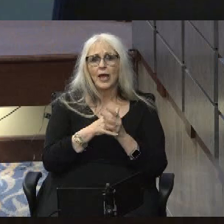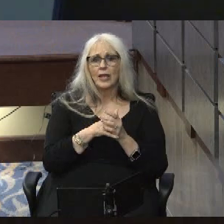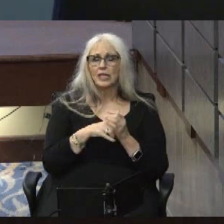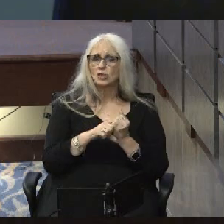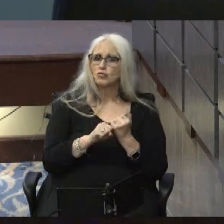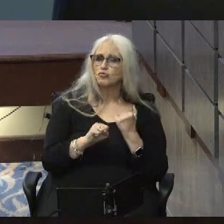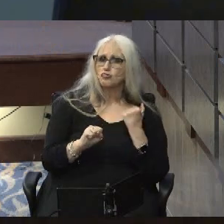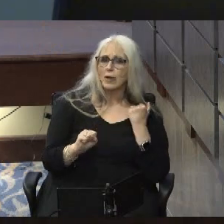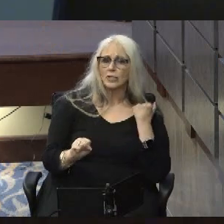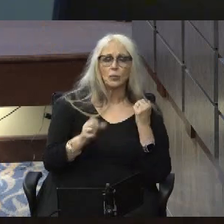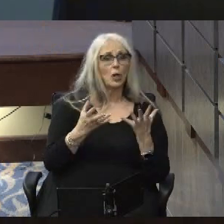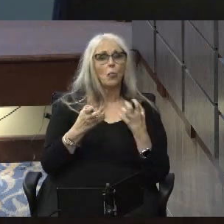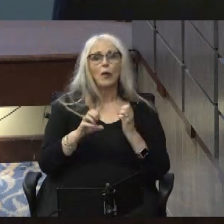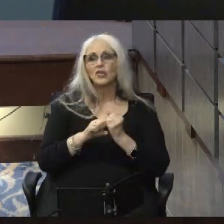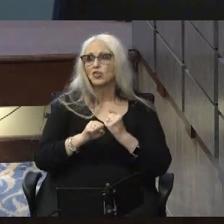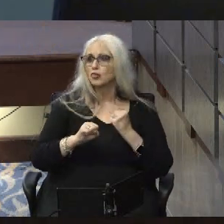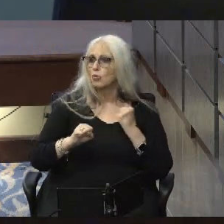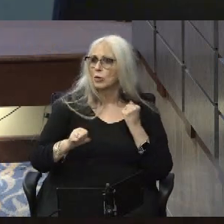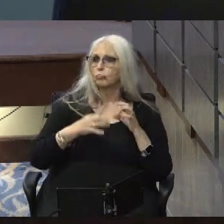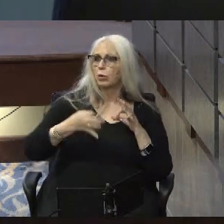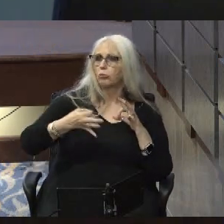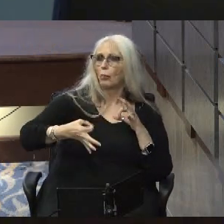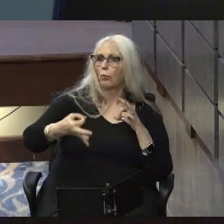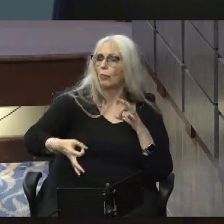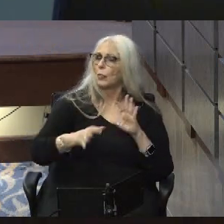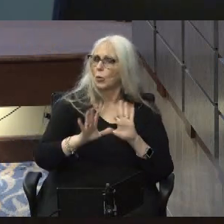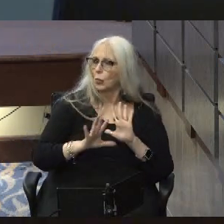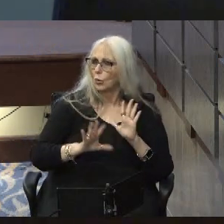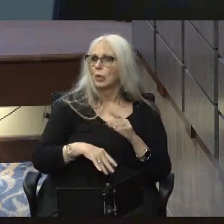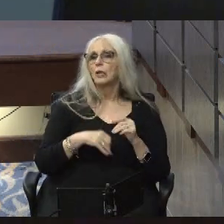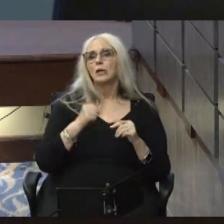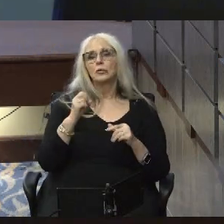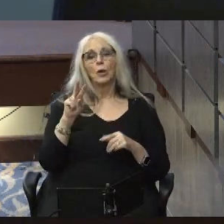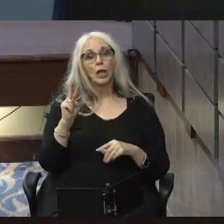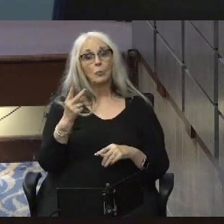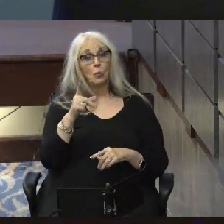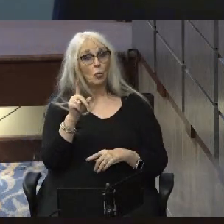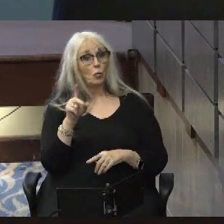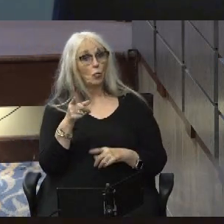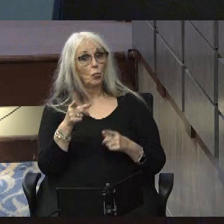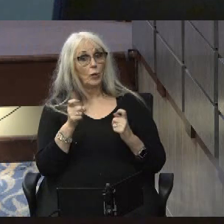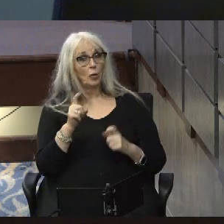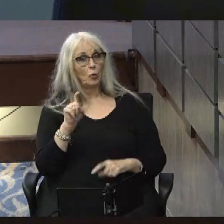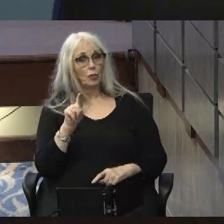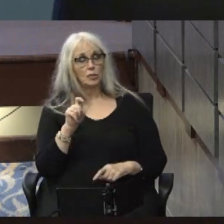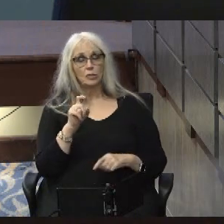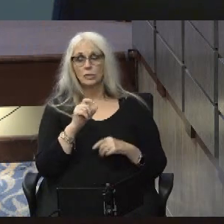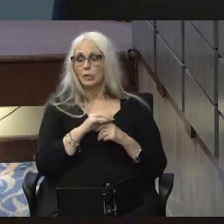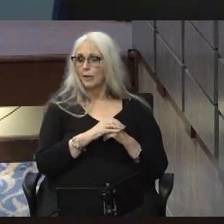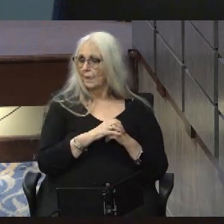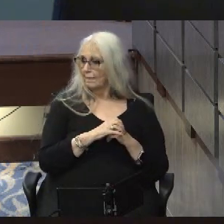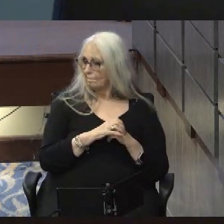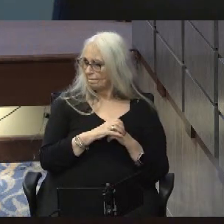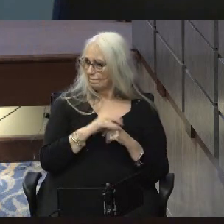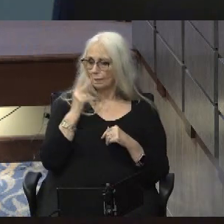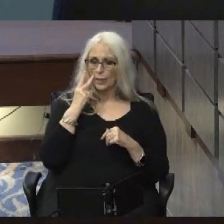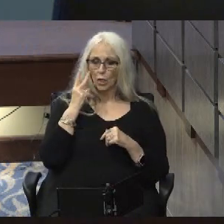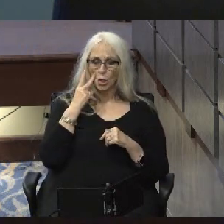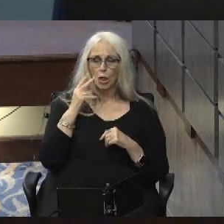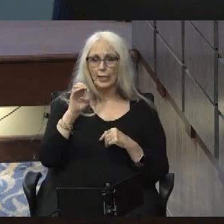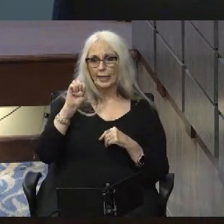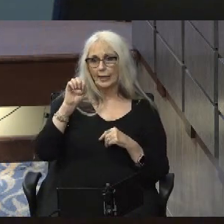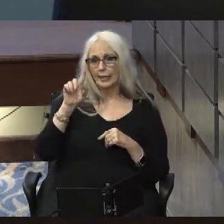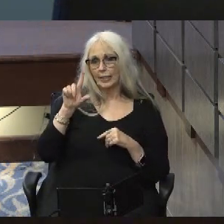we don't want it to stretch out. A couple of quick questions on just the look of it, the